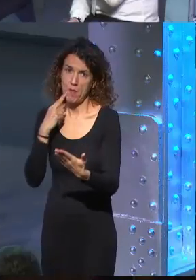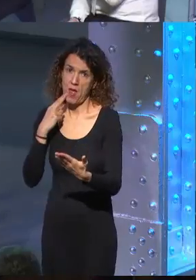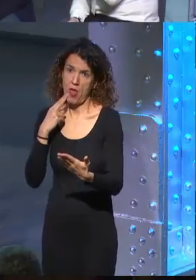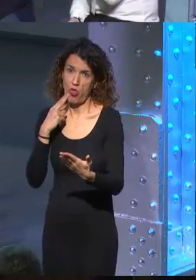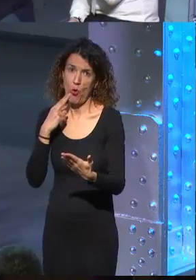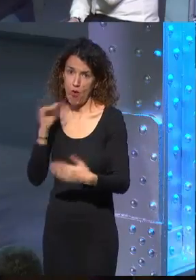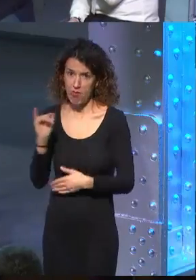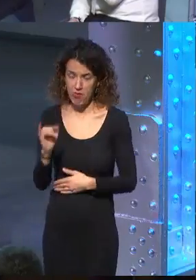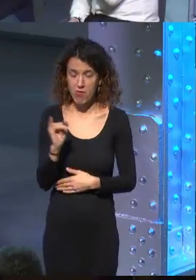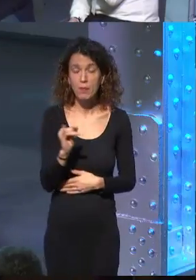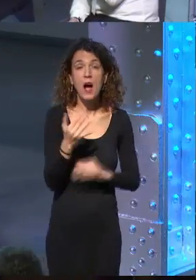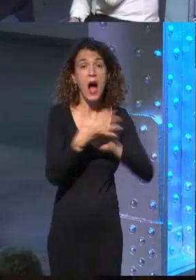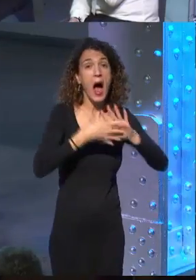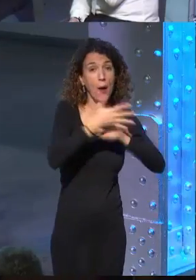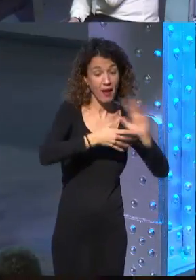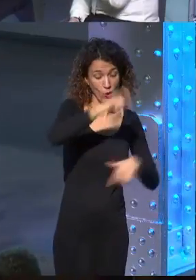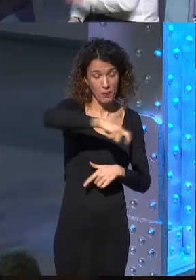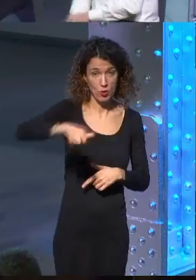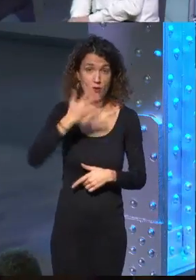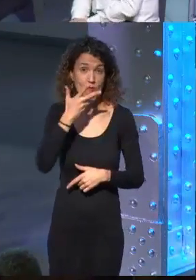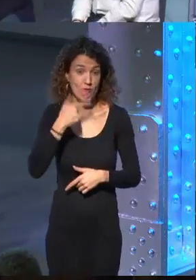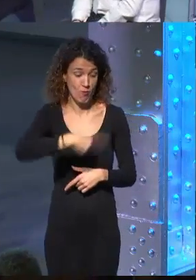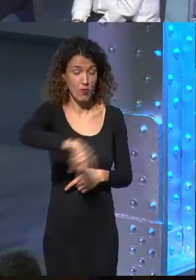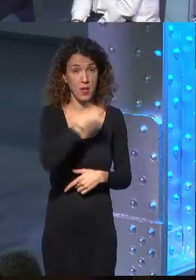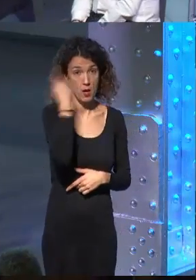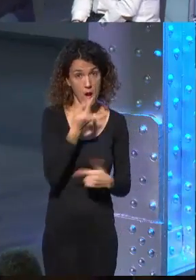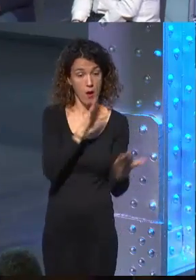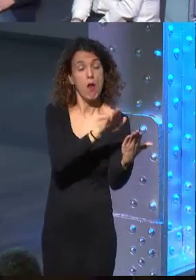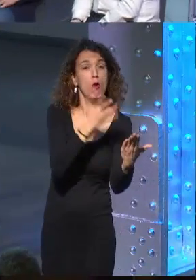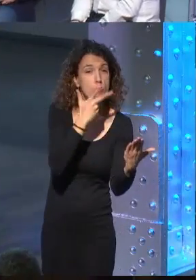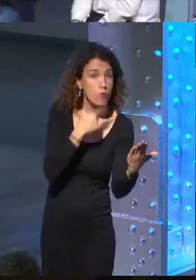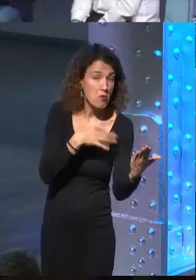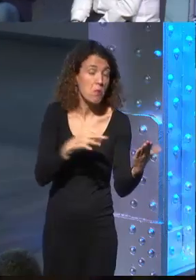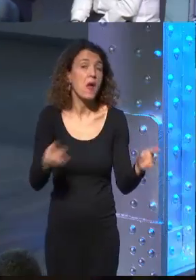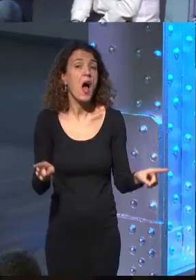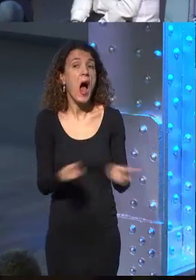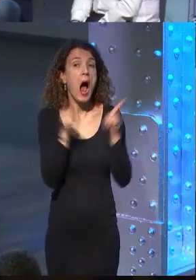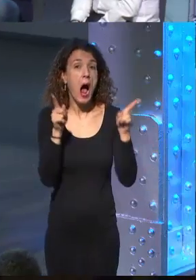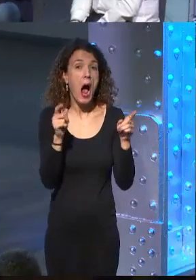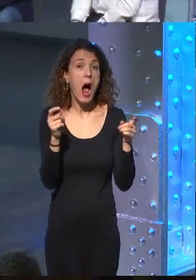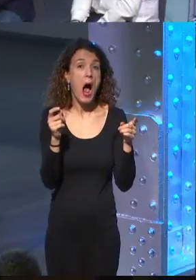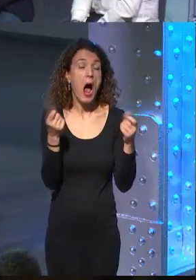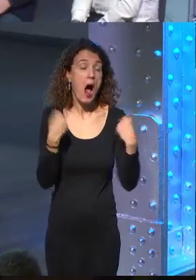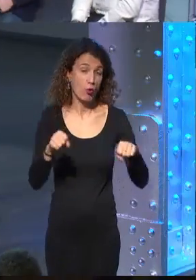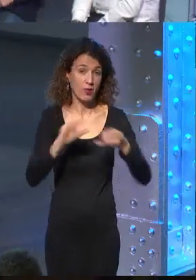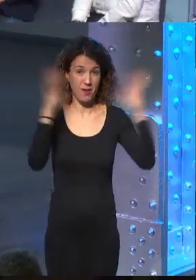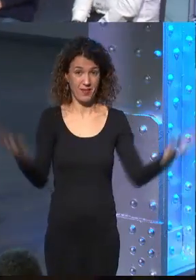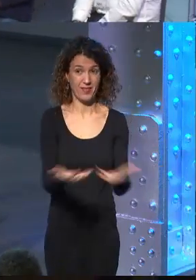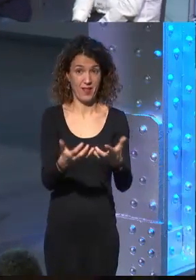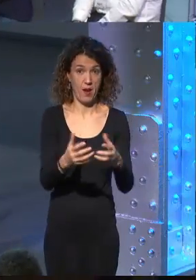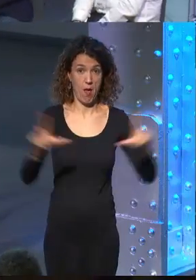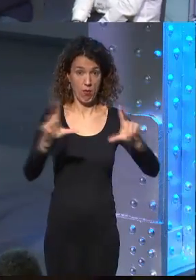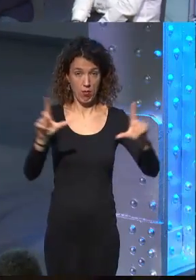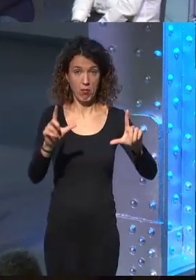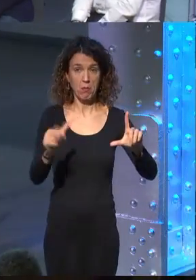feel safer. Maybe we're speaking about people that you know face to face, and maybe although you